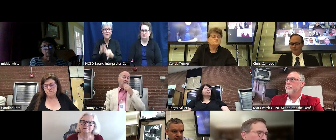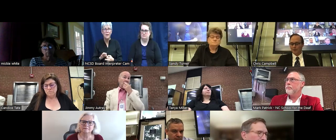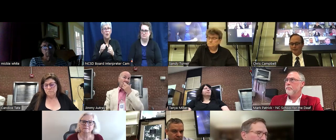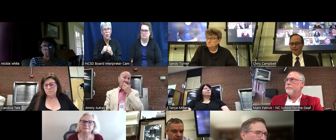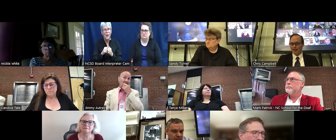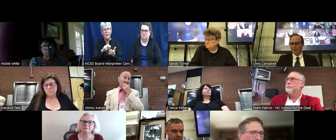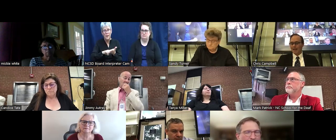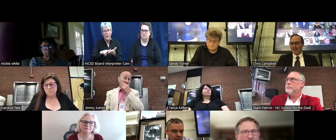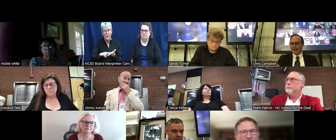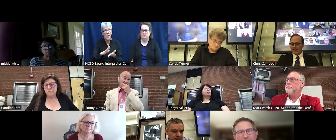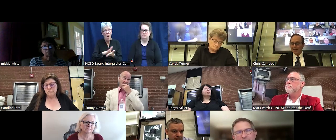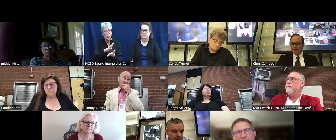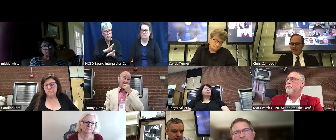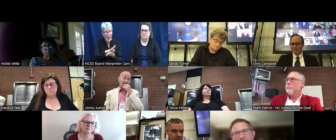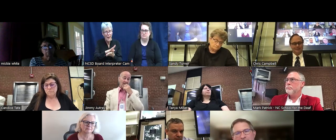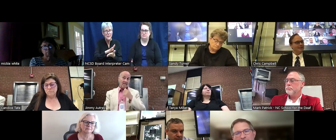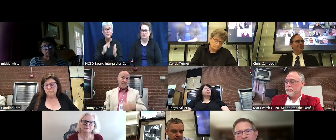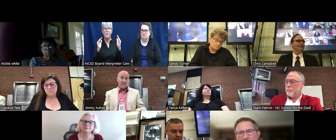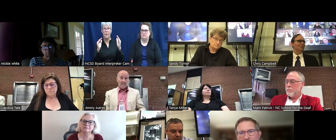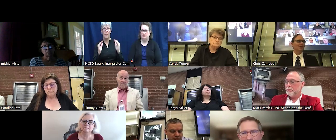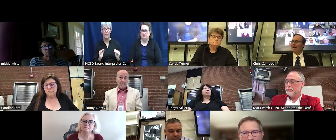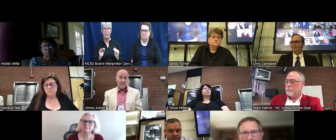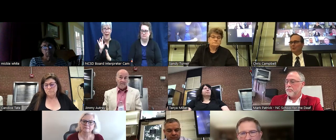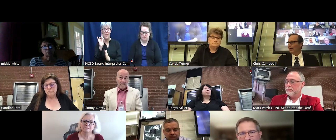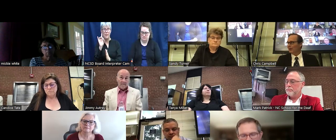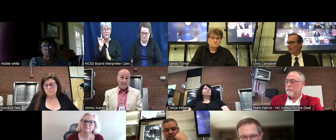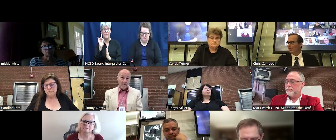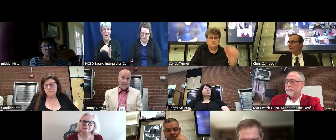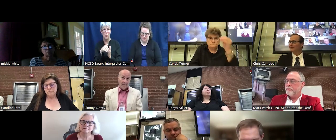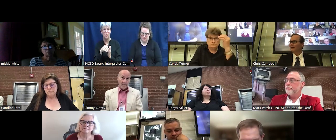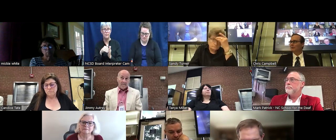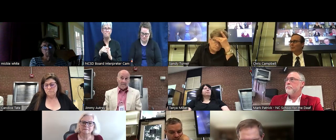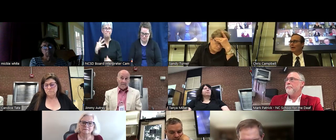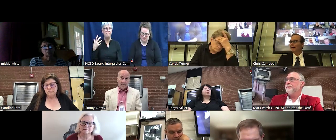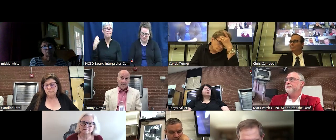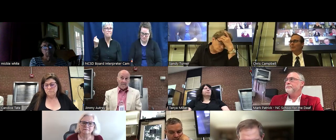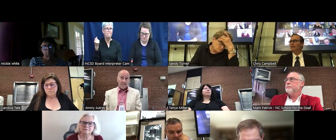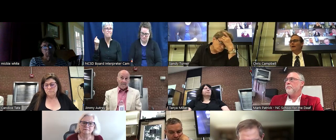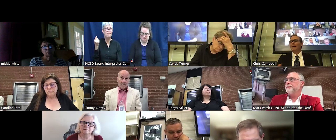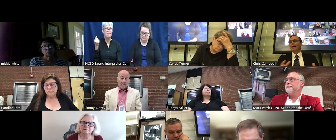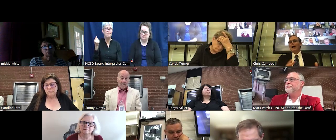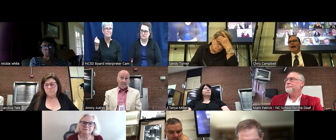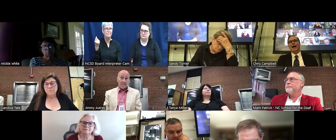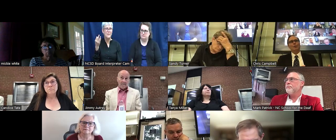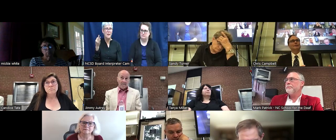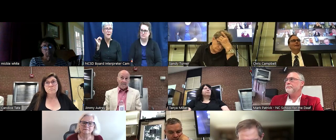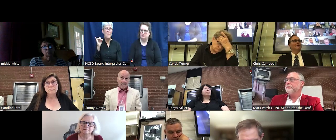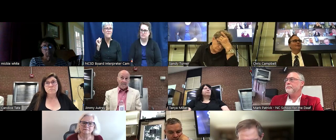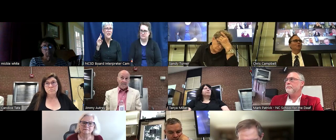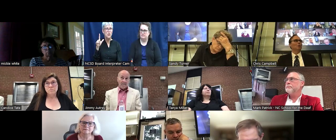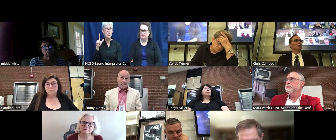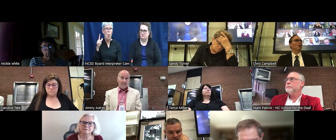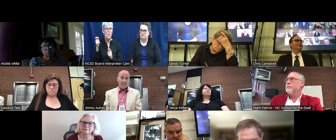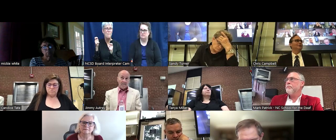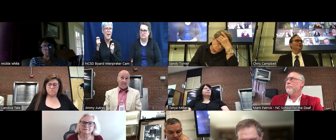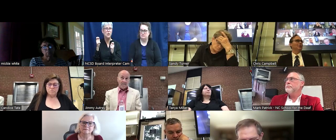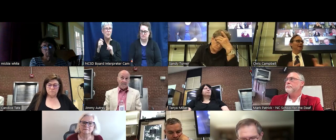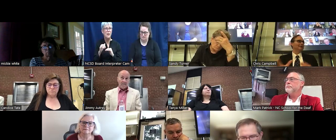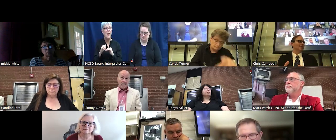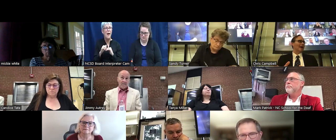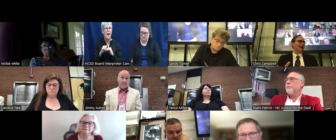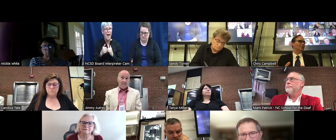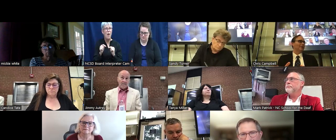with personnel. The 8,000 series, we have to wait on. That's fiscal management. How is this school going